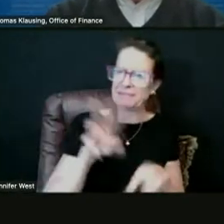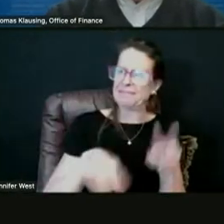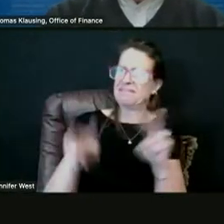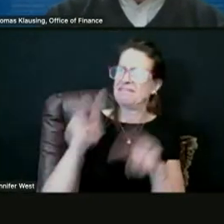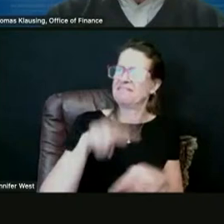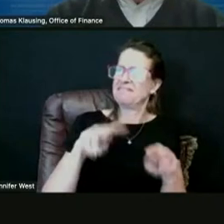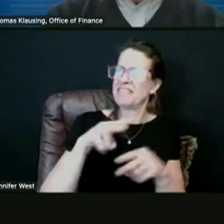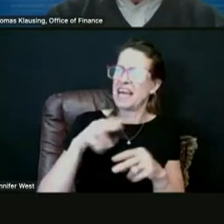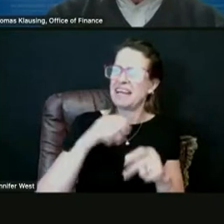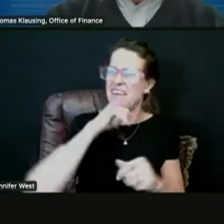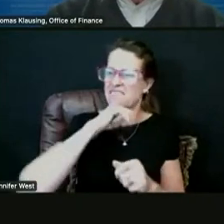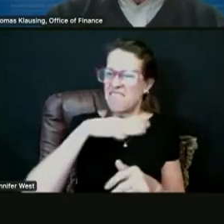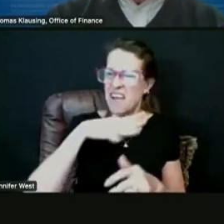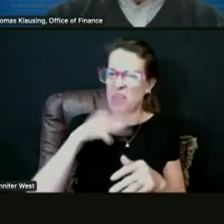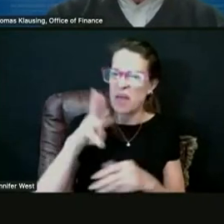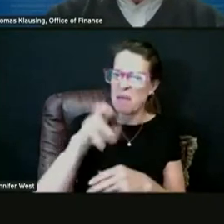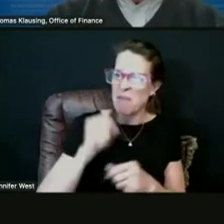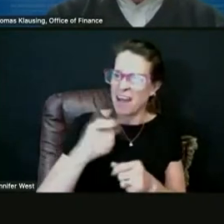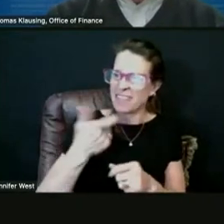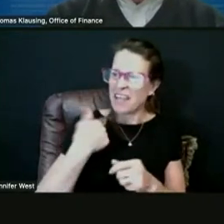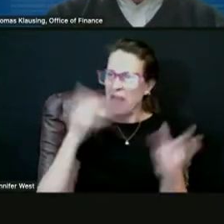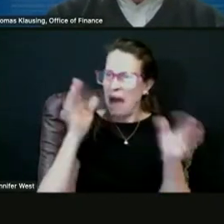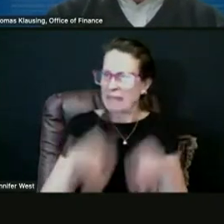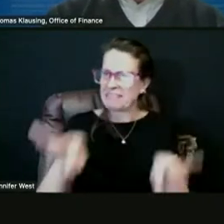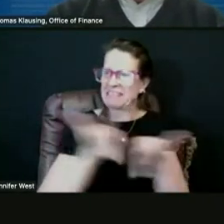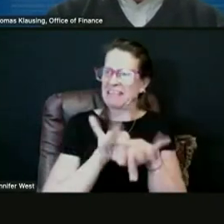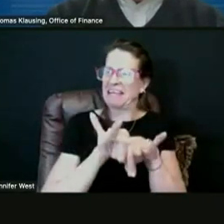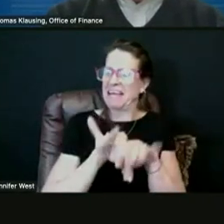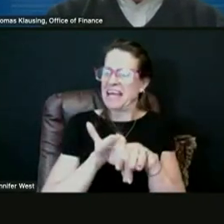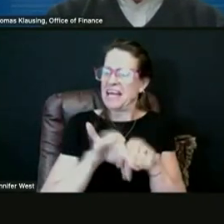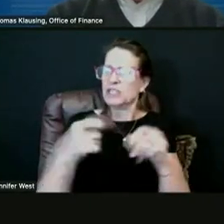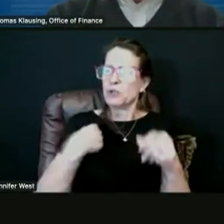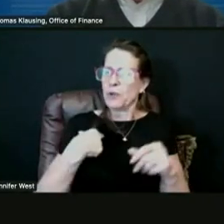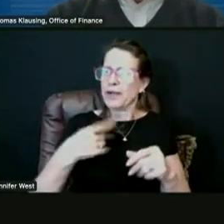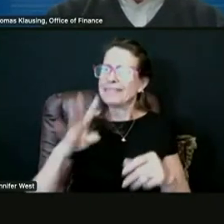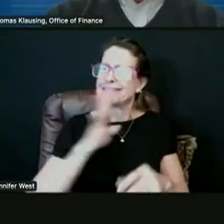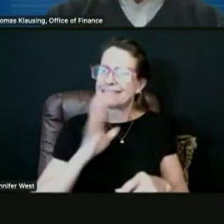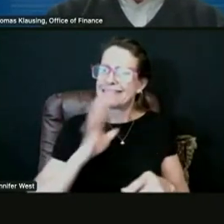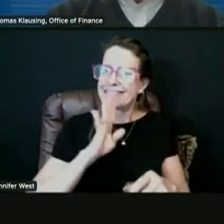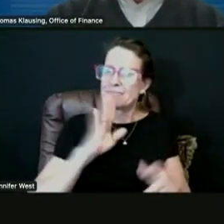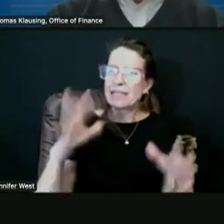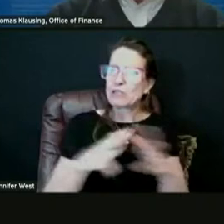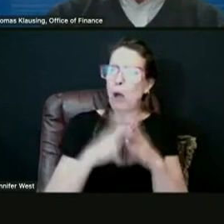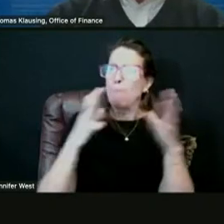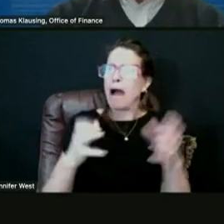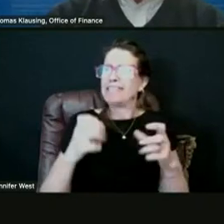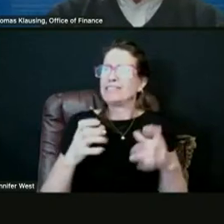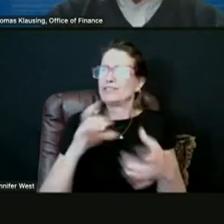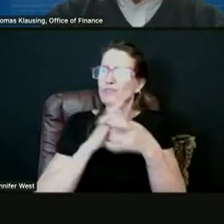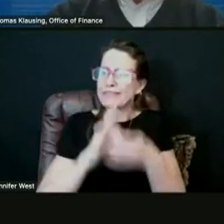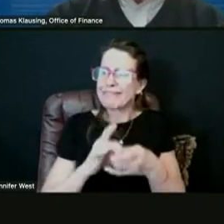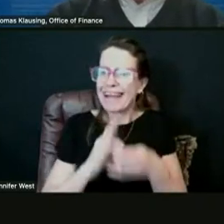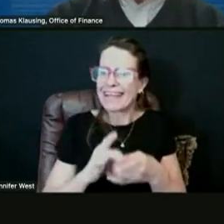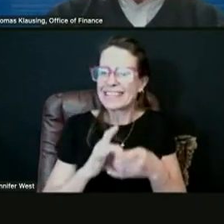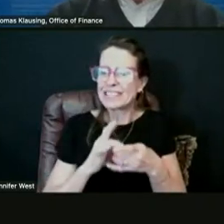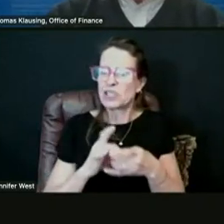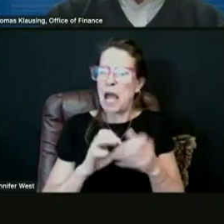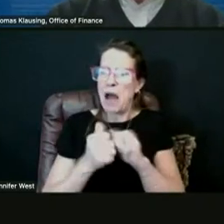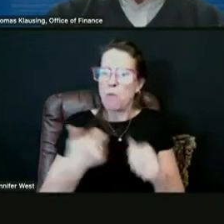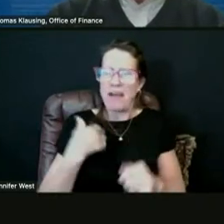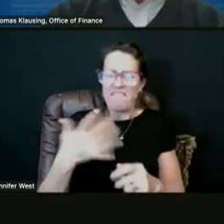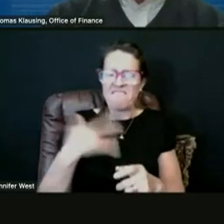them is key. And so, Ms. Edwards, I see you on. Did you want to address the follow-up on